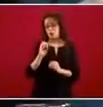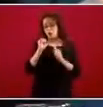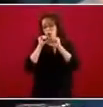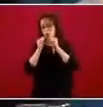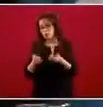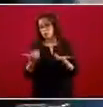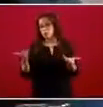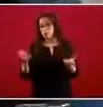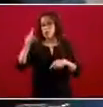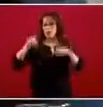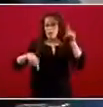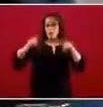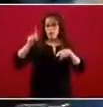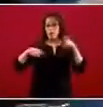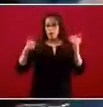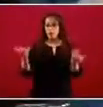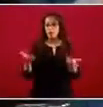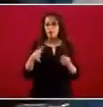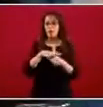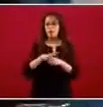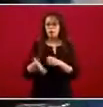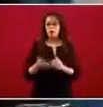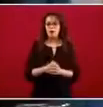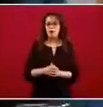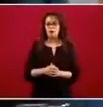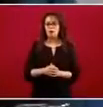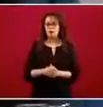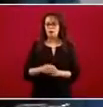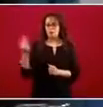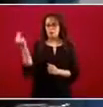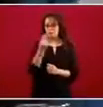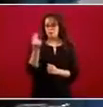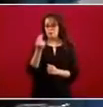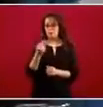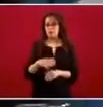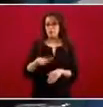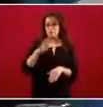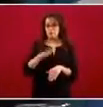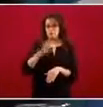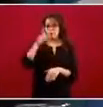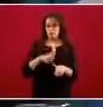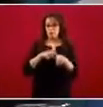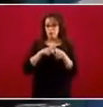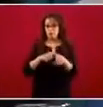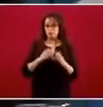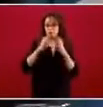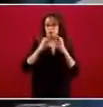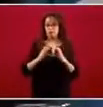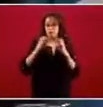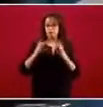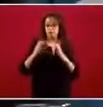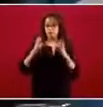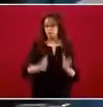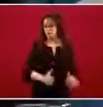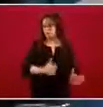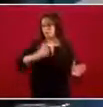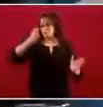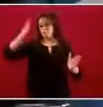will determine whether the curve has flattened or not, and then we'll know if we have to extend the period